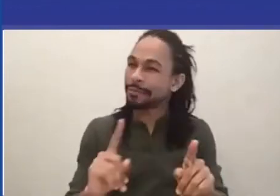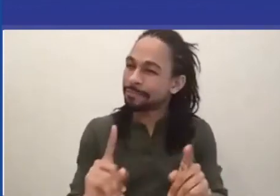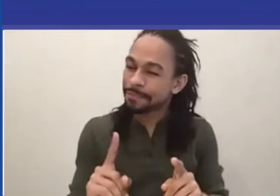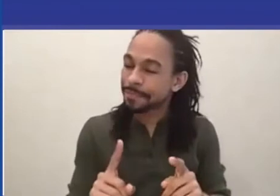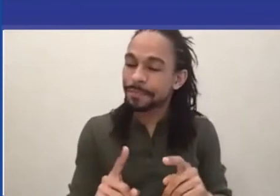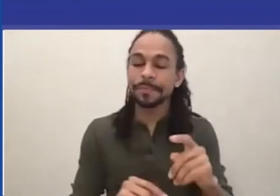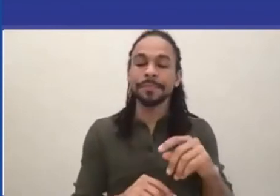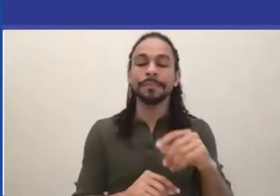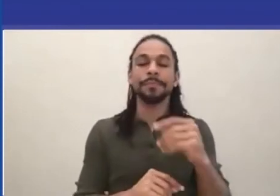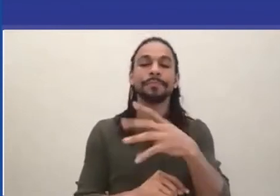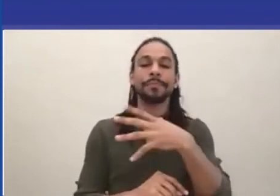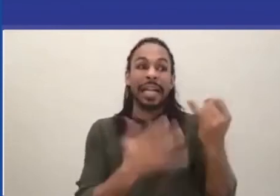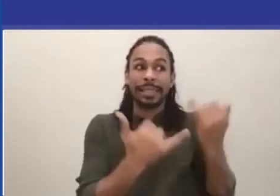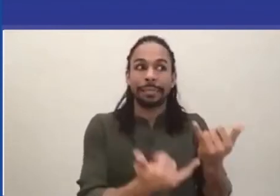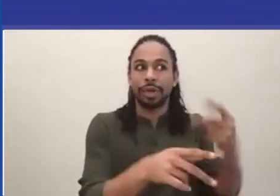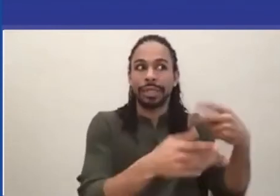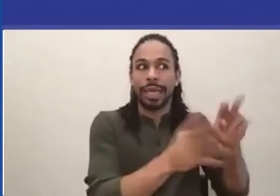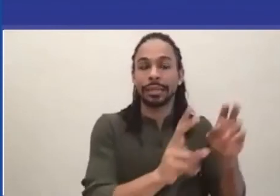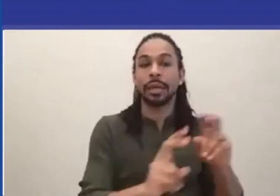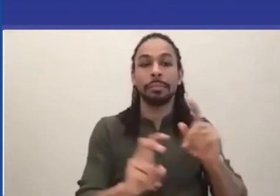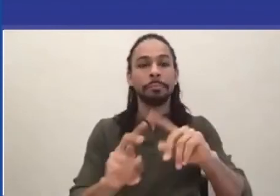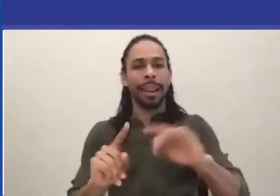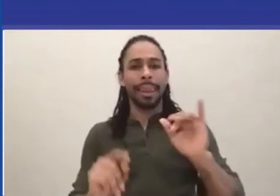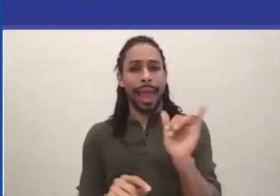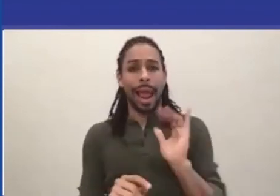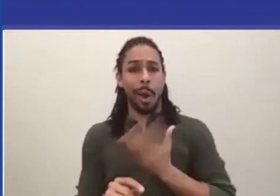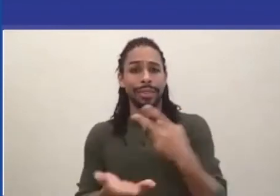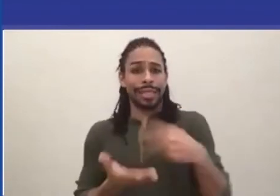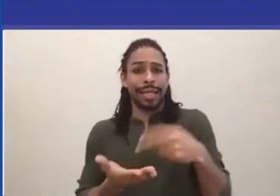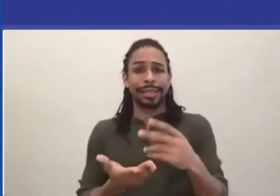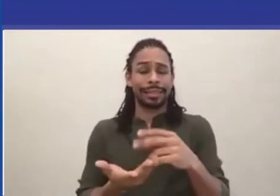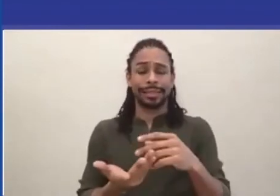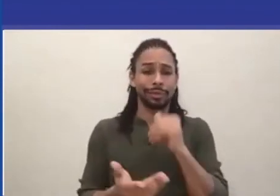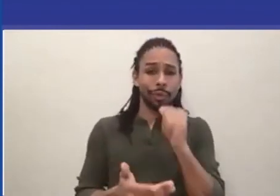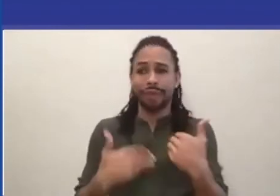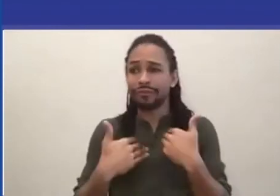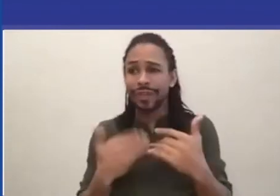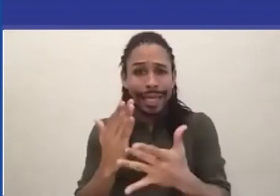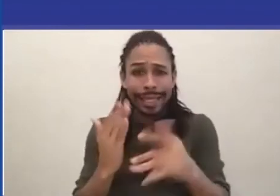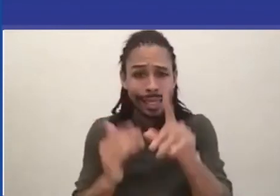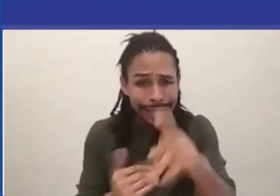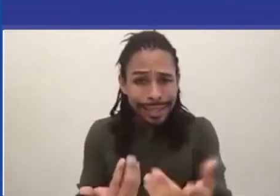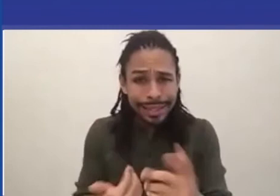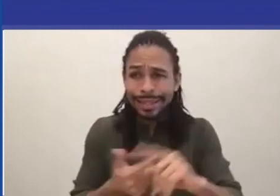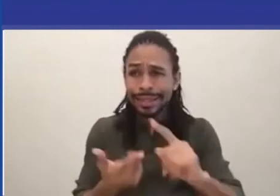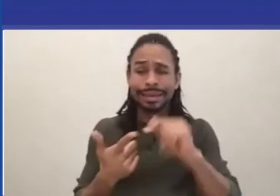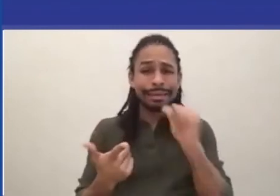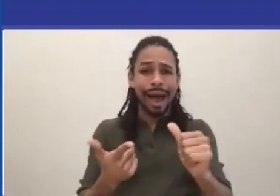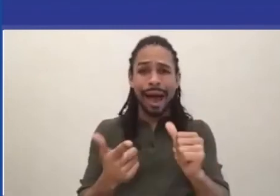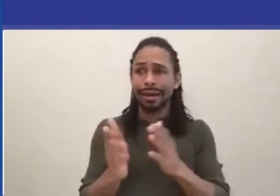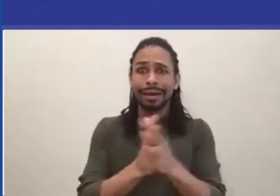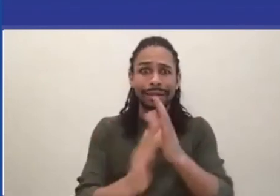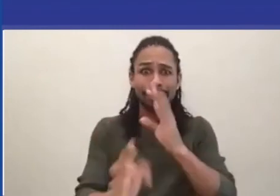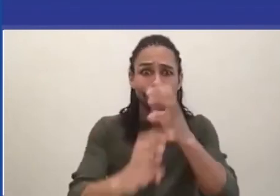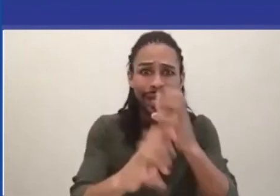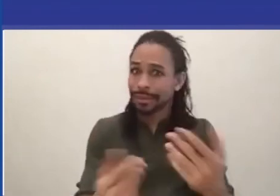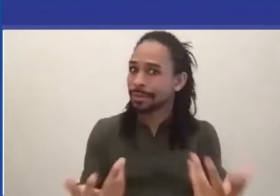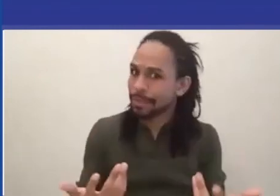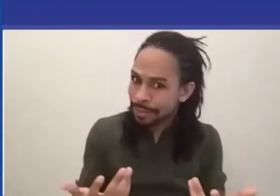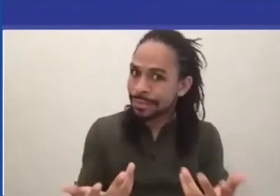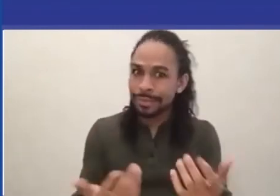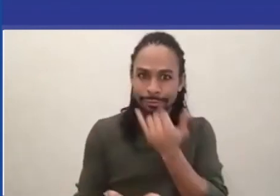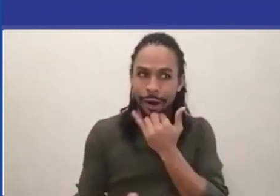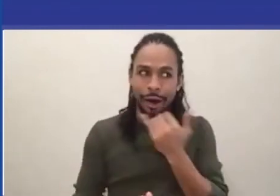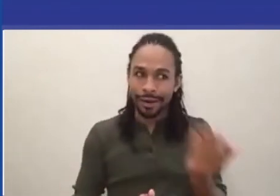have technique, that they're not rigorous. And so I think that there's a lot of that bias. I mean,